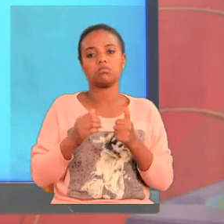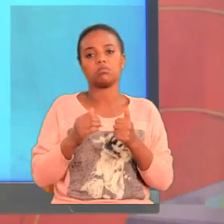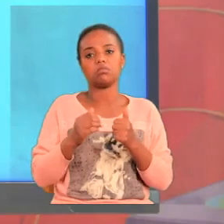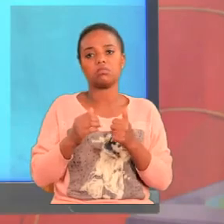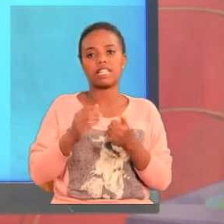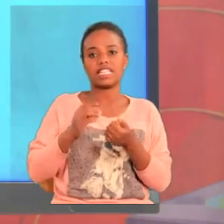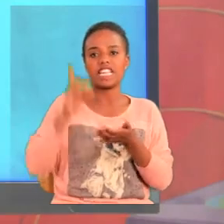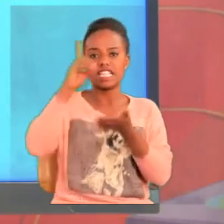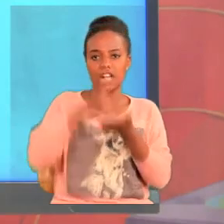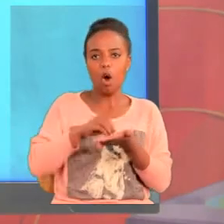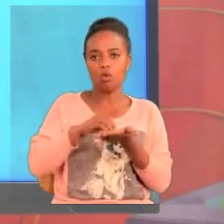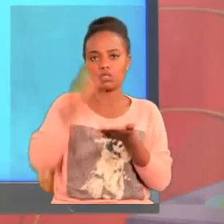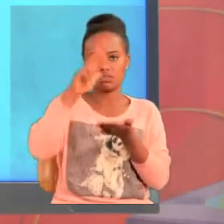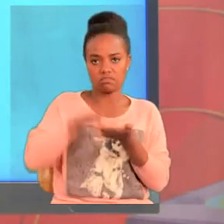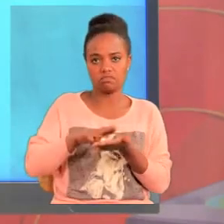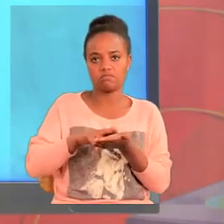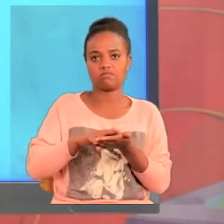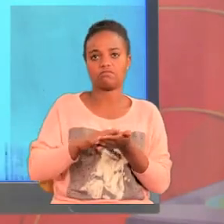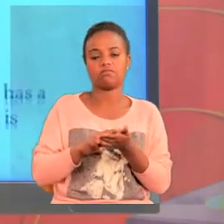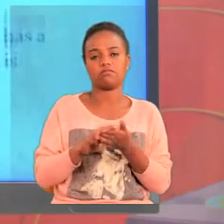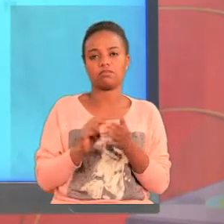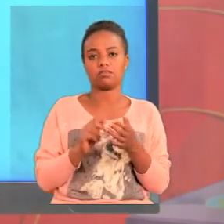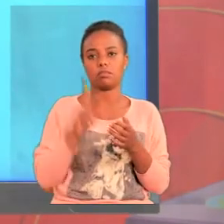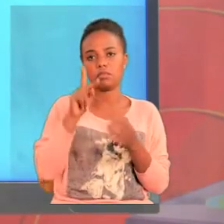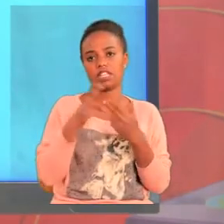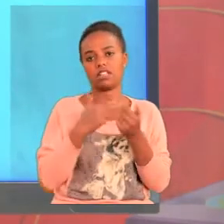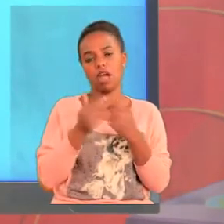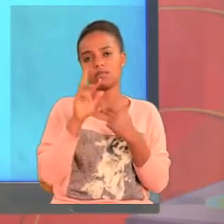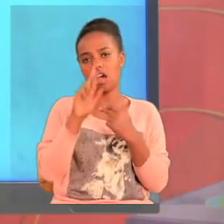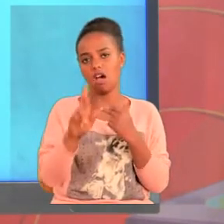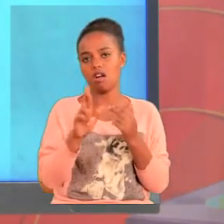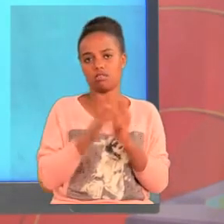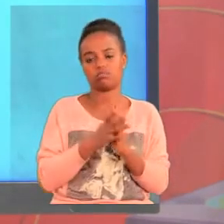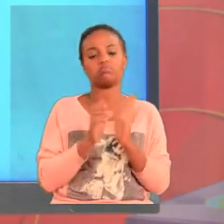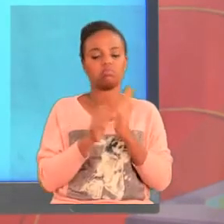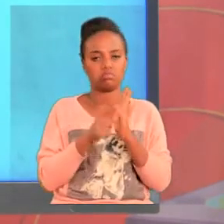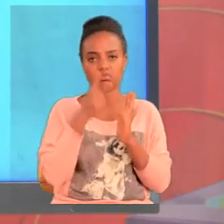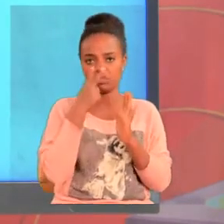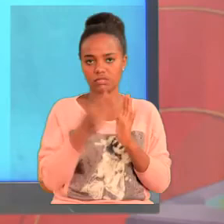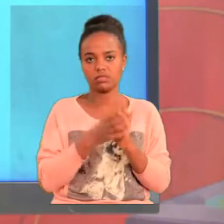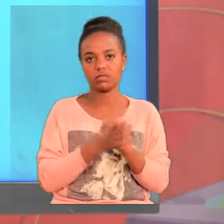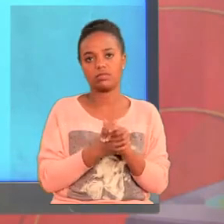times R. So let's see example for this.